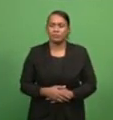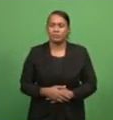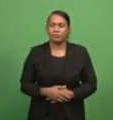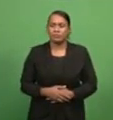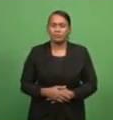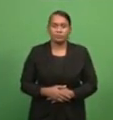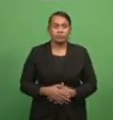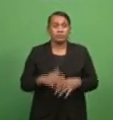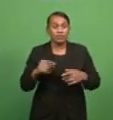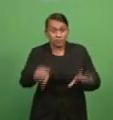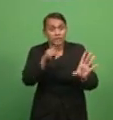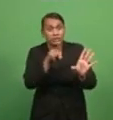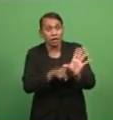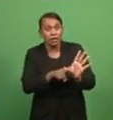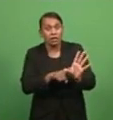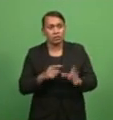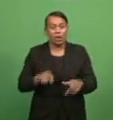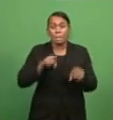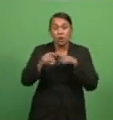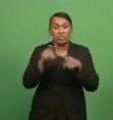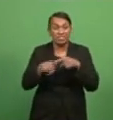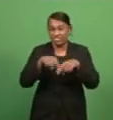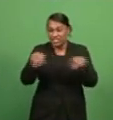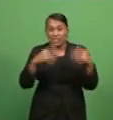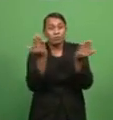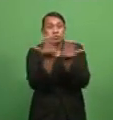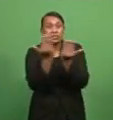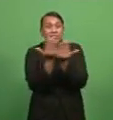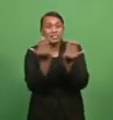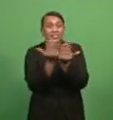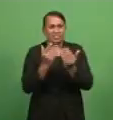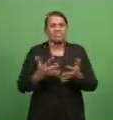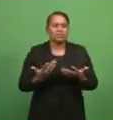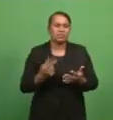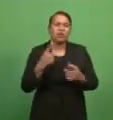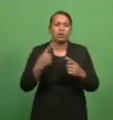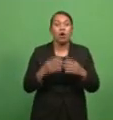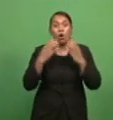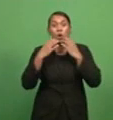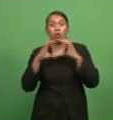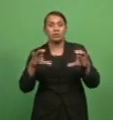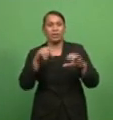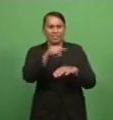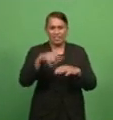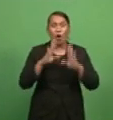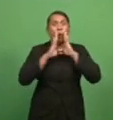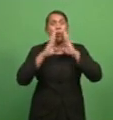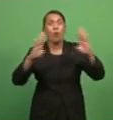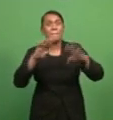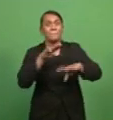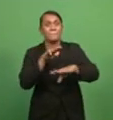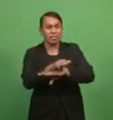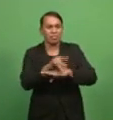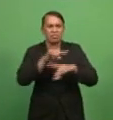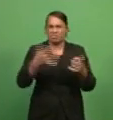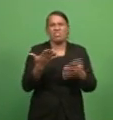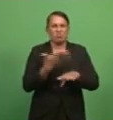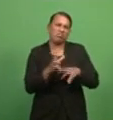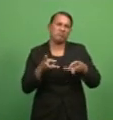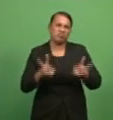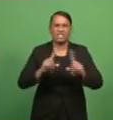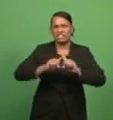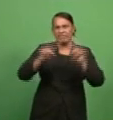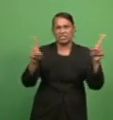year, followers of Islam will observe the holy month of Ramadan in new ways. Ramadan this year is going to be very different